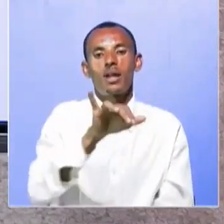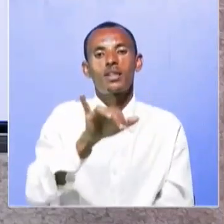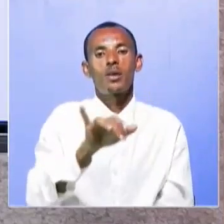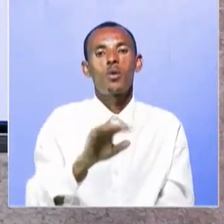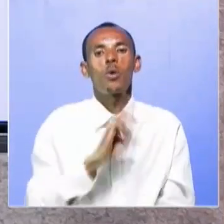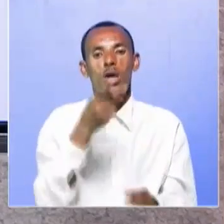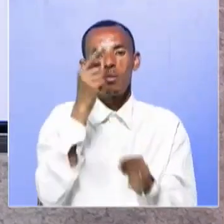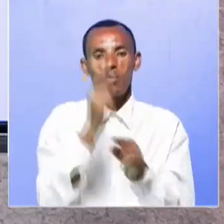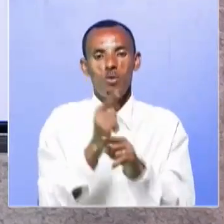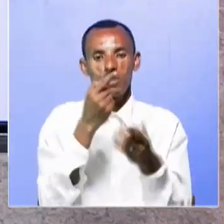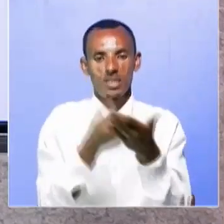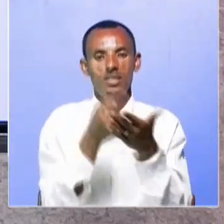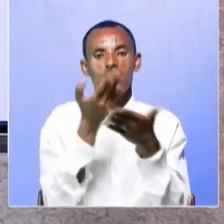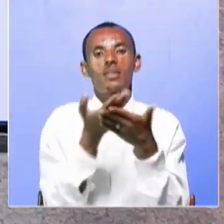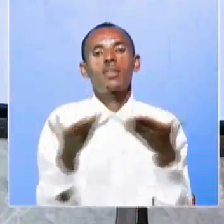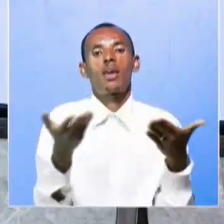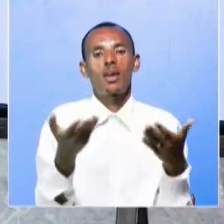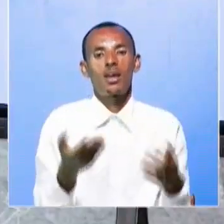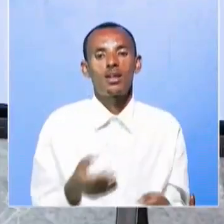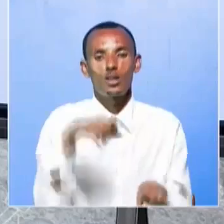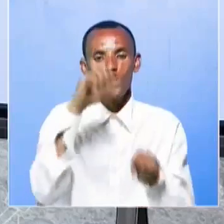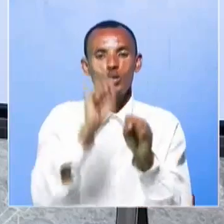proved this thing. So